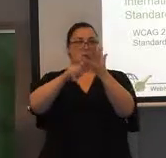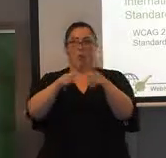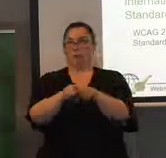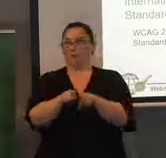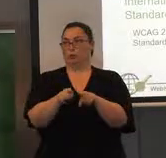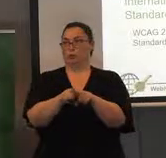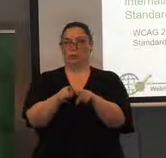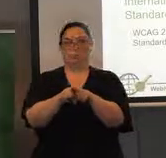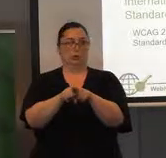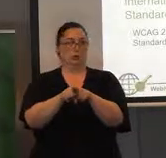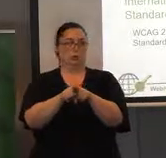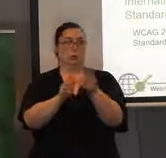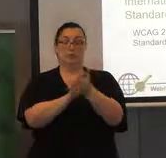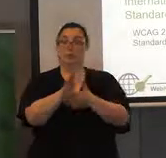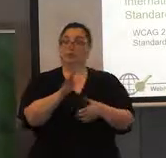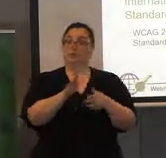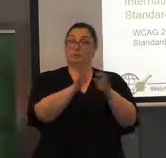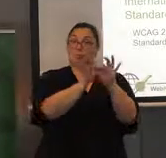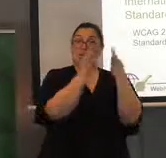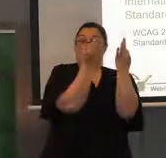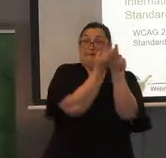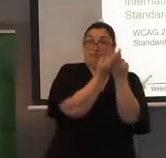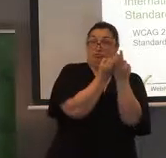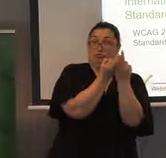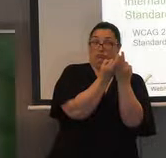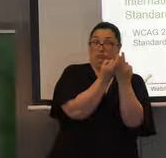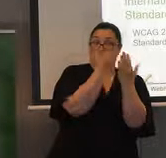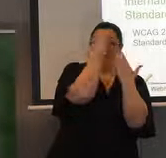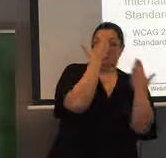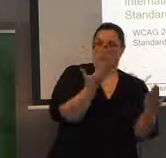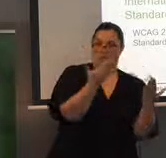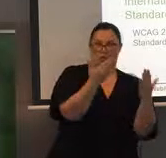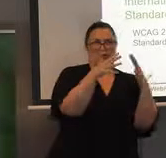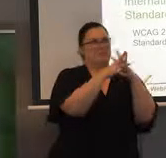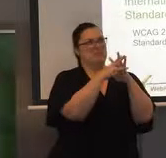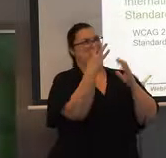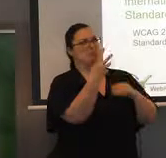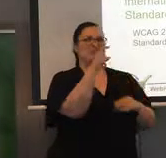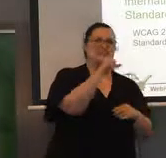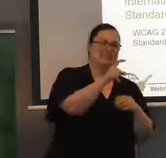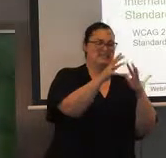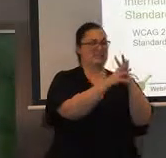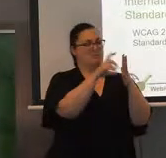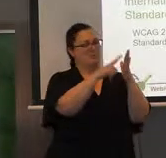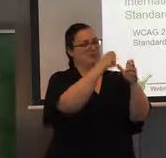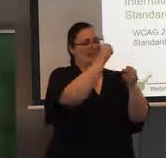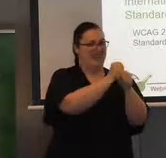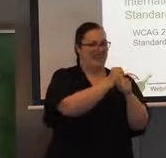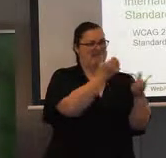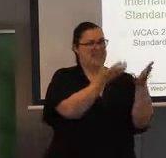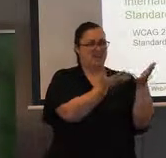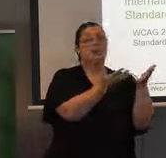standard. So organizations that are not familiar with WCAG and W3C, they